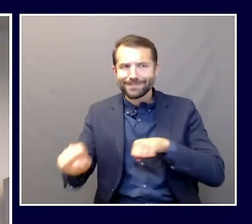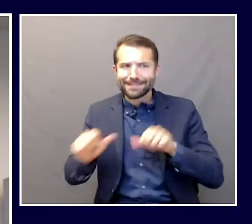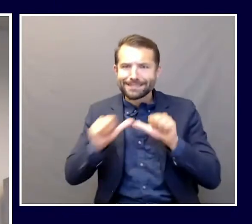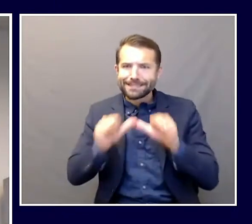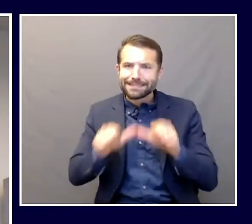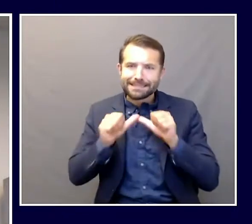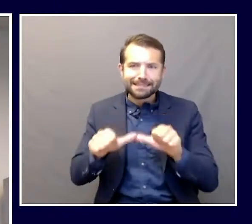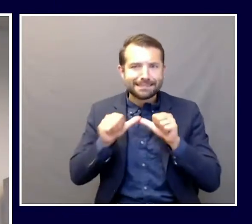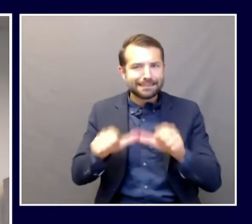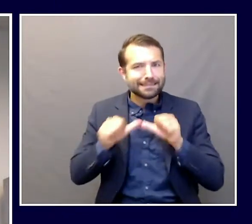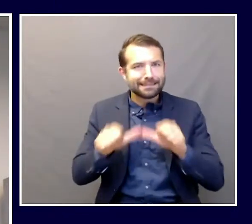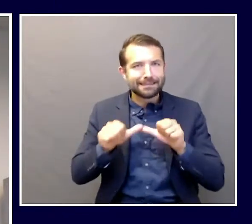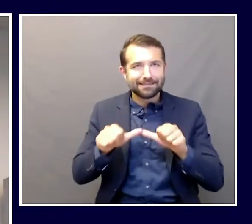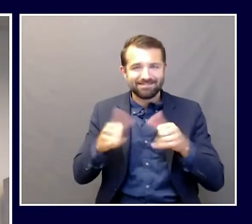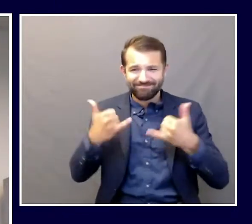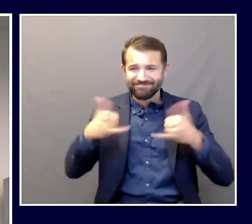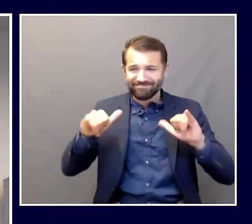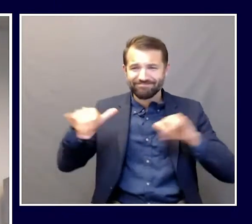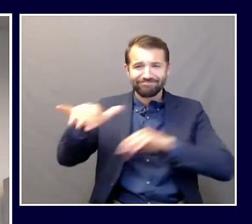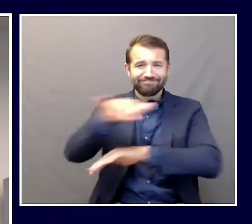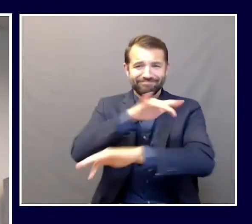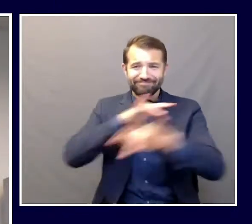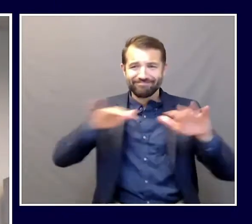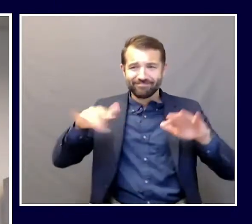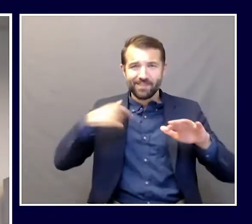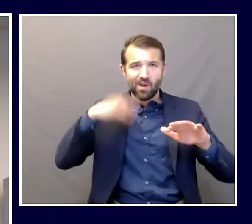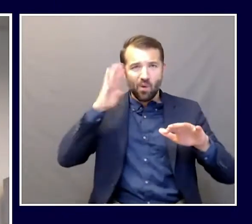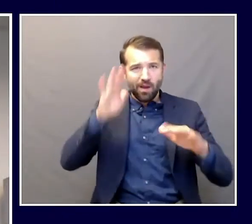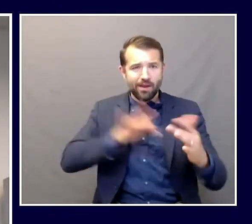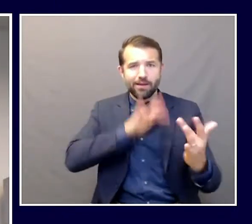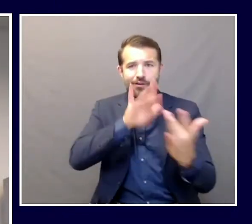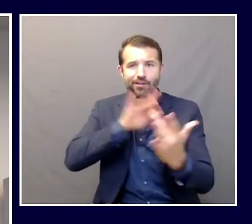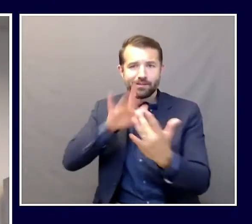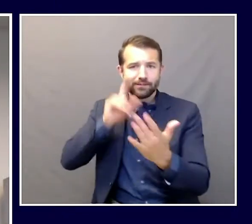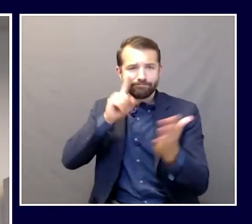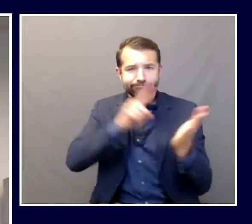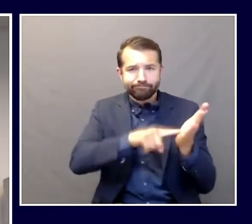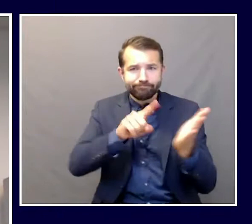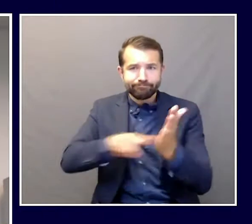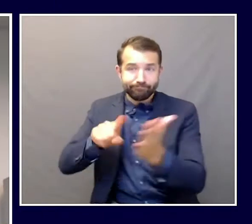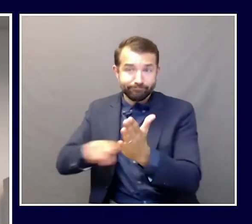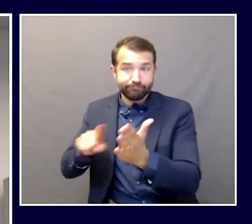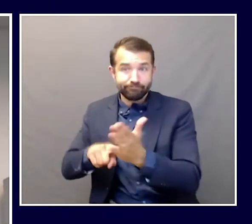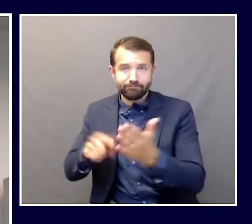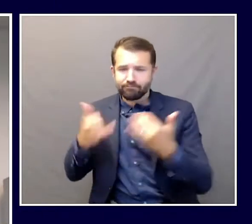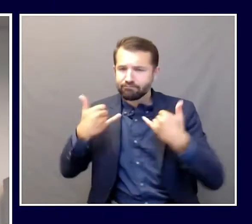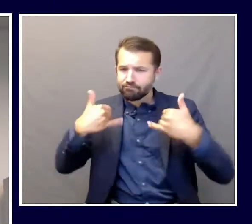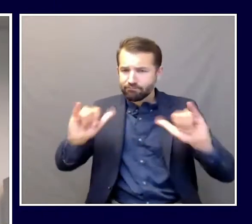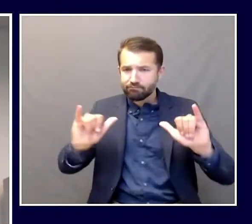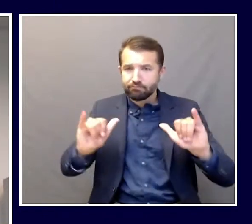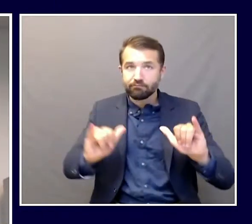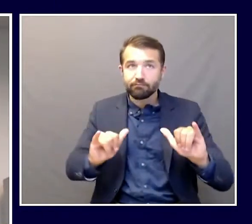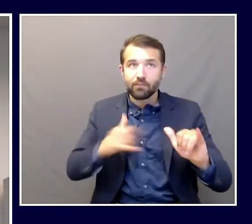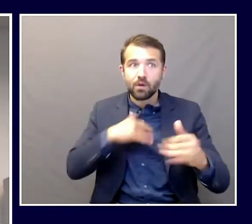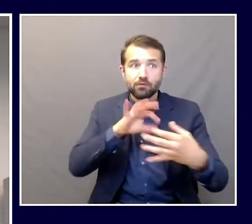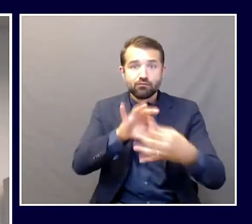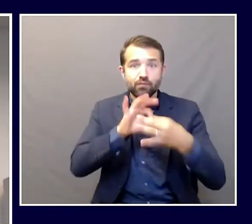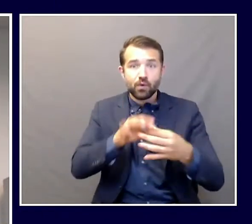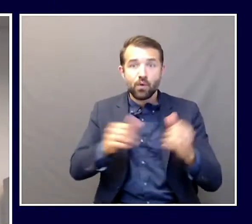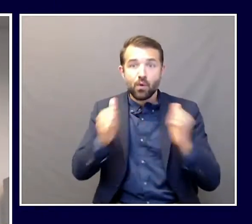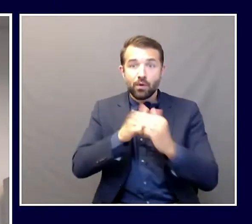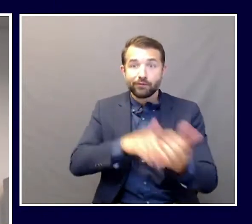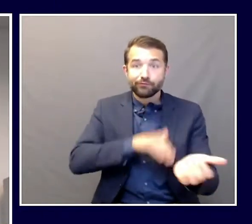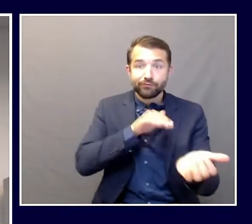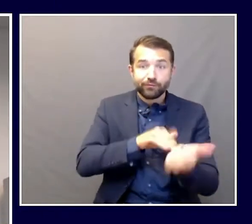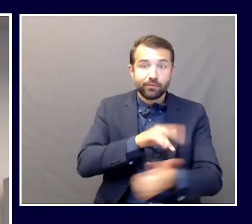investigating cases, working with healthcare providers, and getting folks vaccinated. But again, to coincide with the end of the